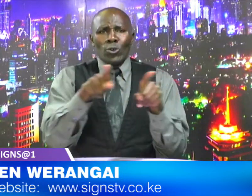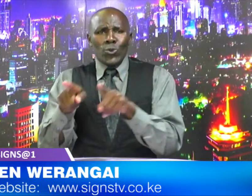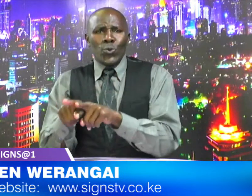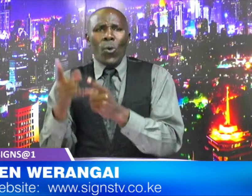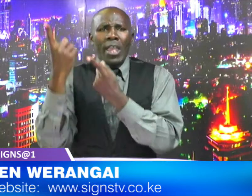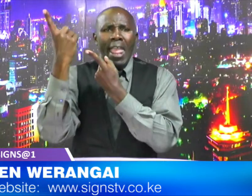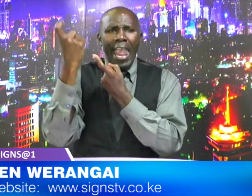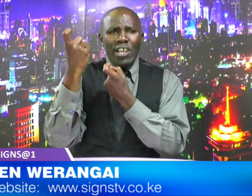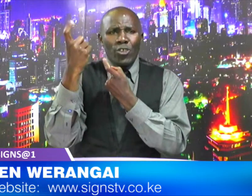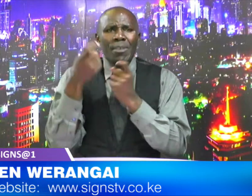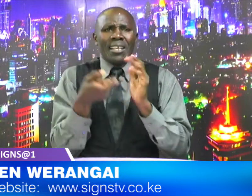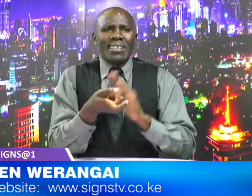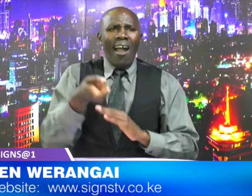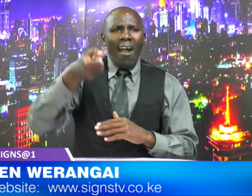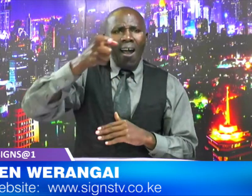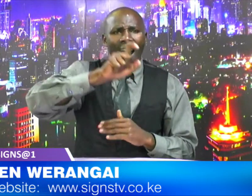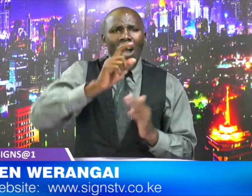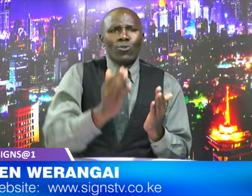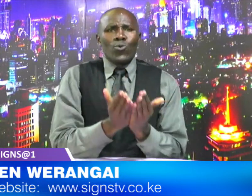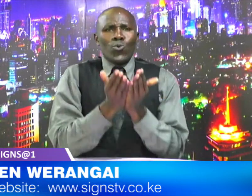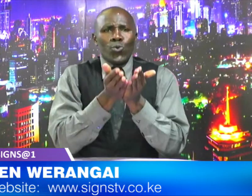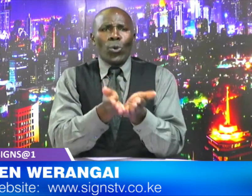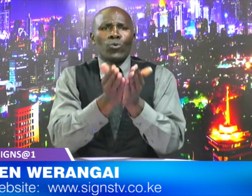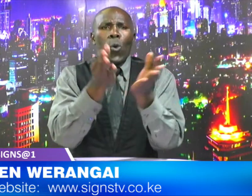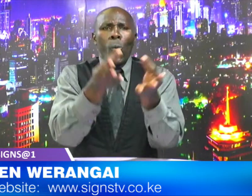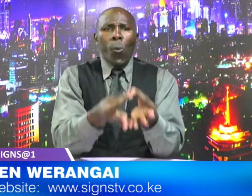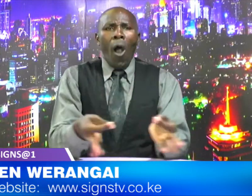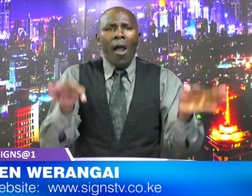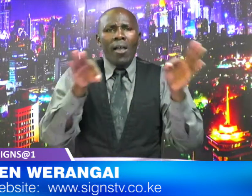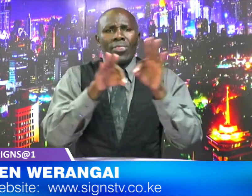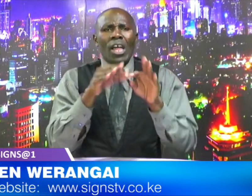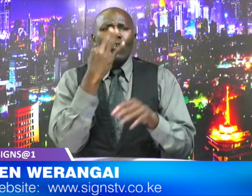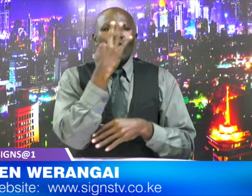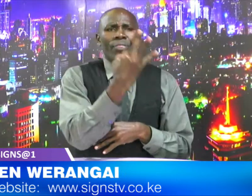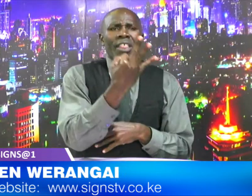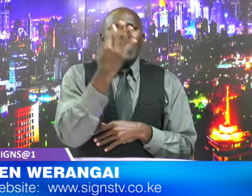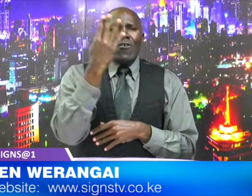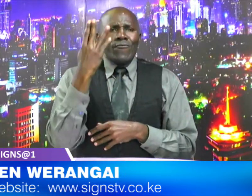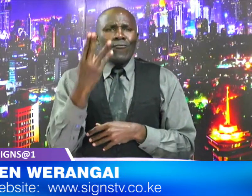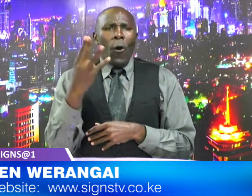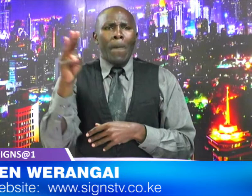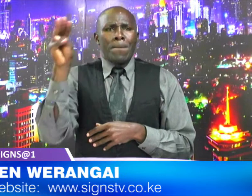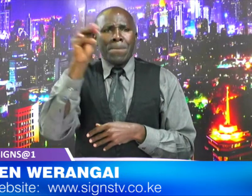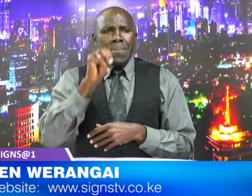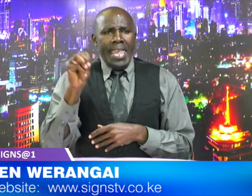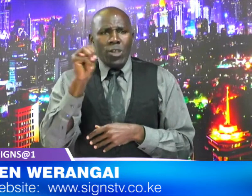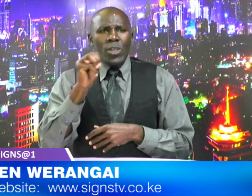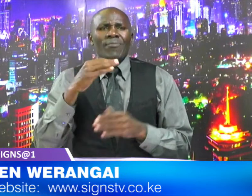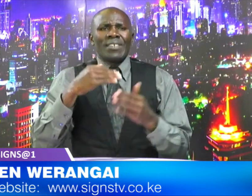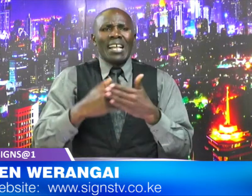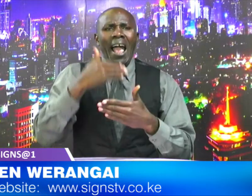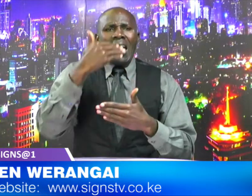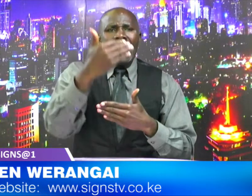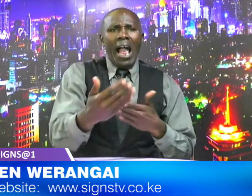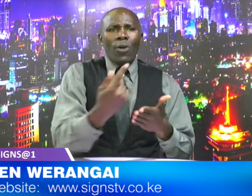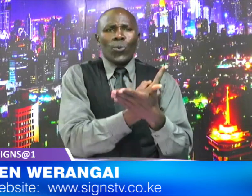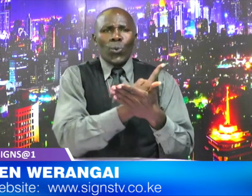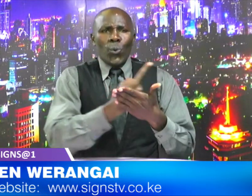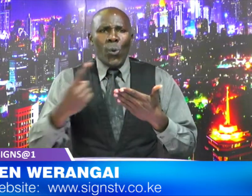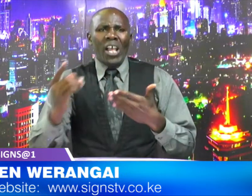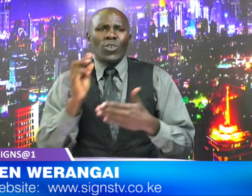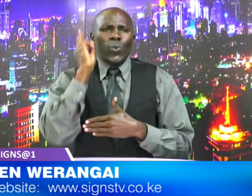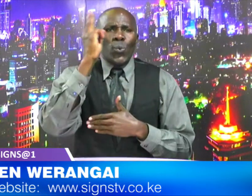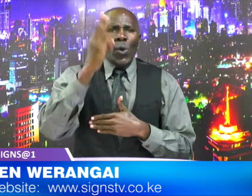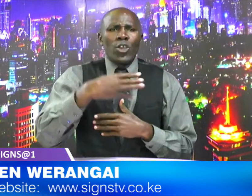due to arrive by Saturday. He said they were also expecting an